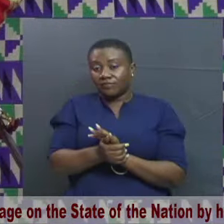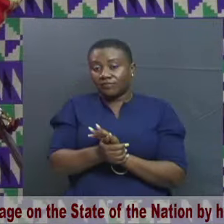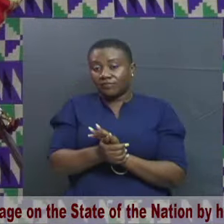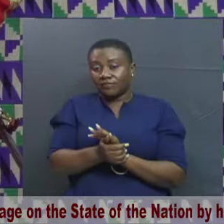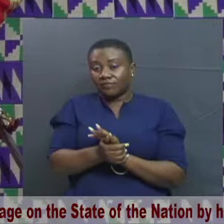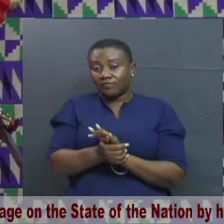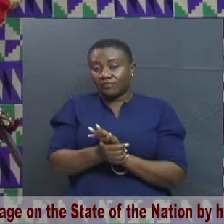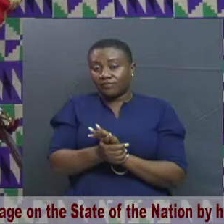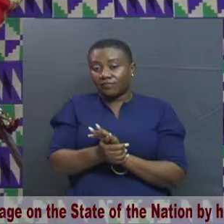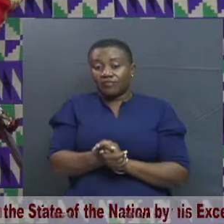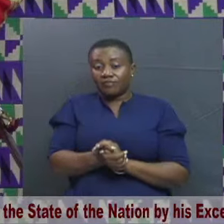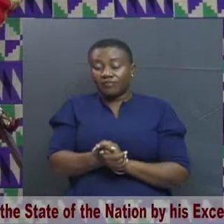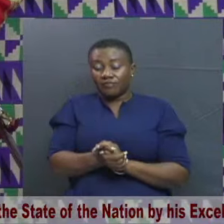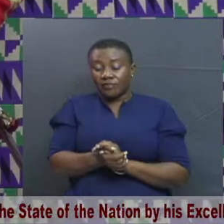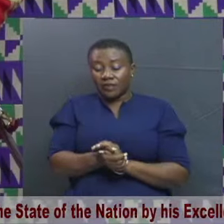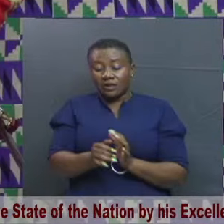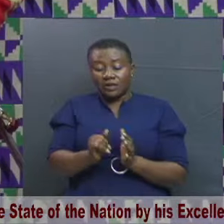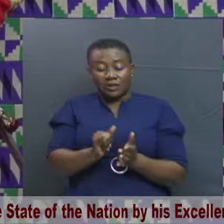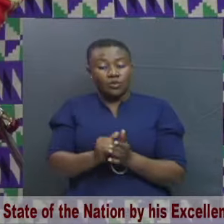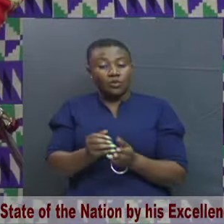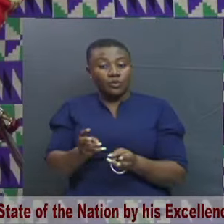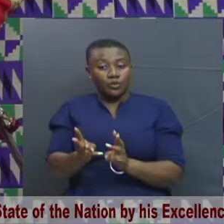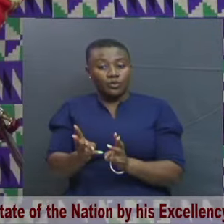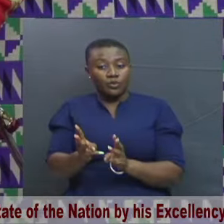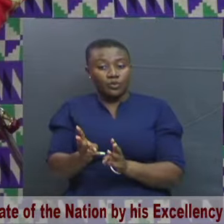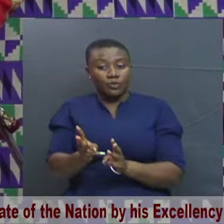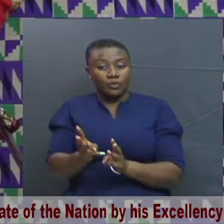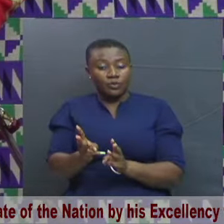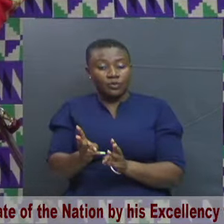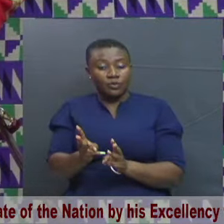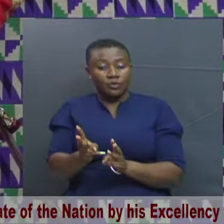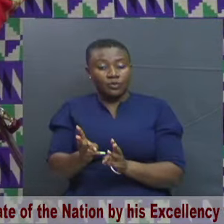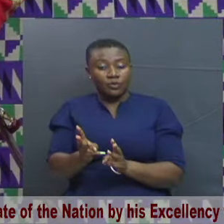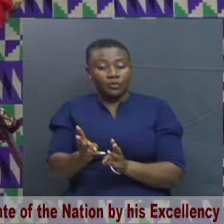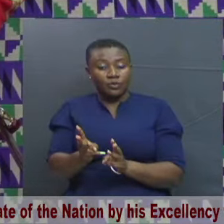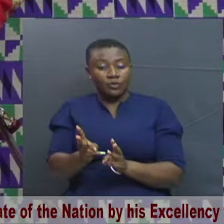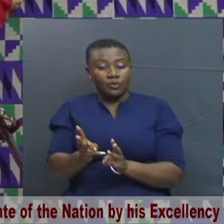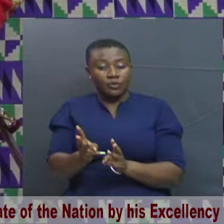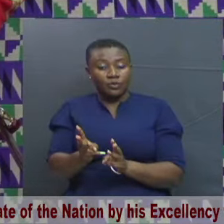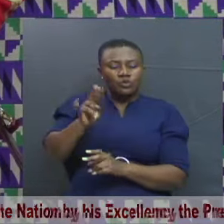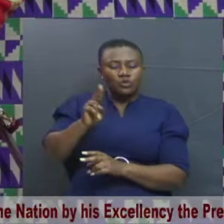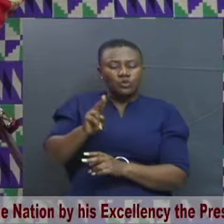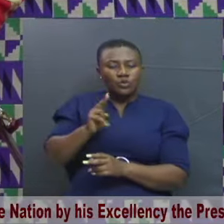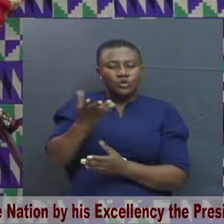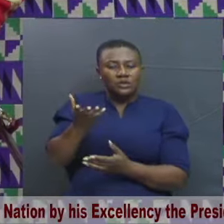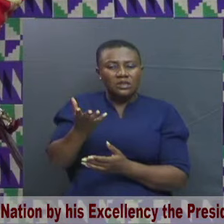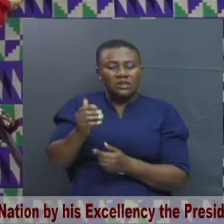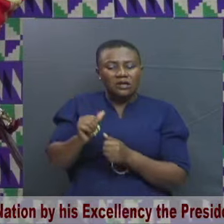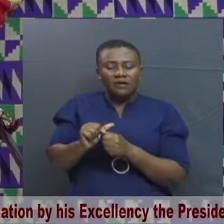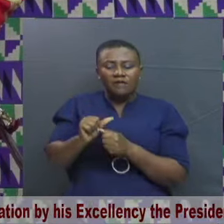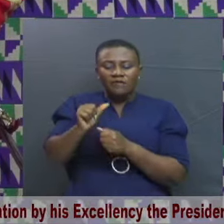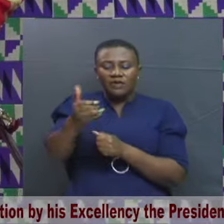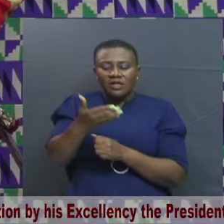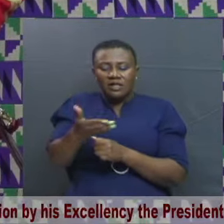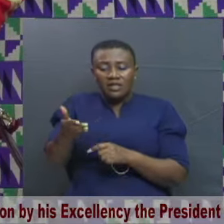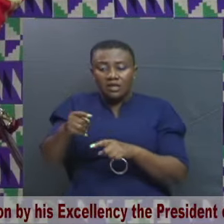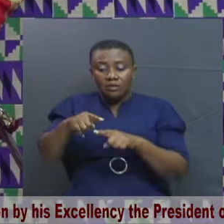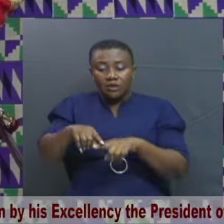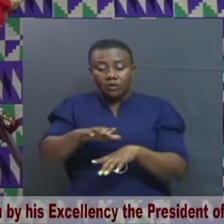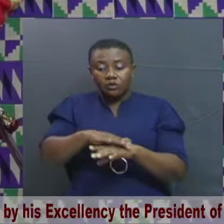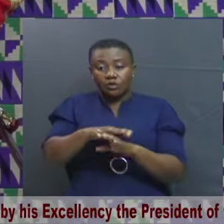Regard in this regard we have embarked on one of the most far-reaching digitalization